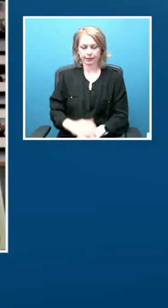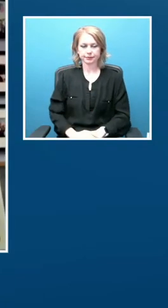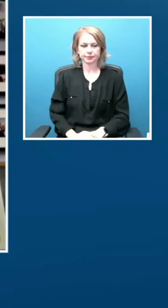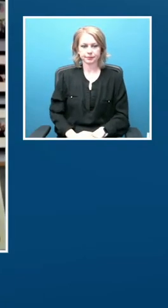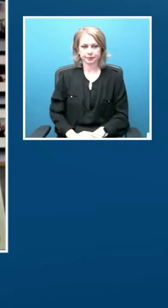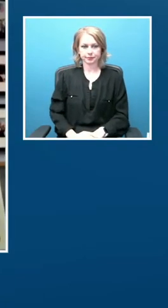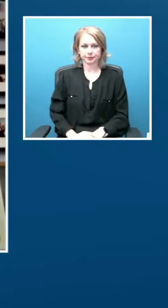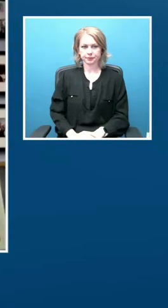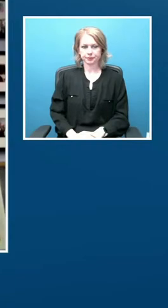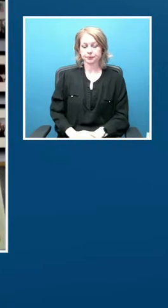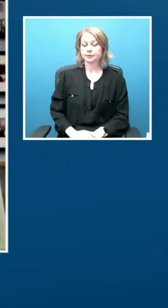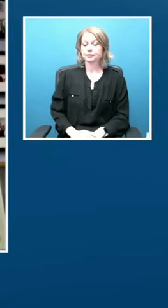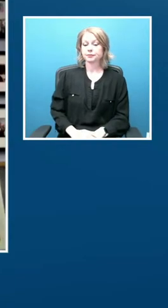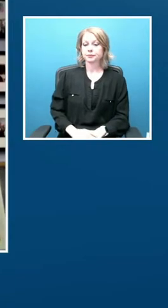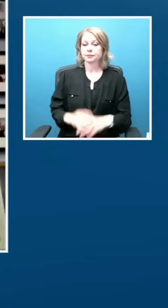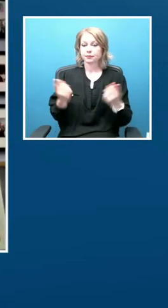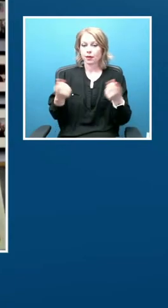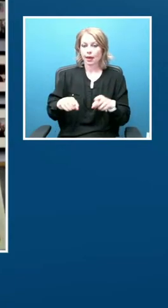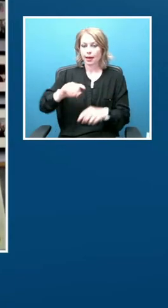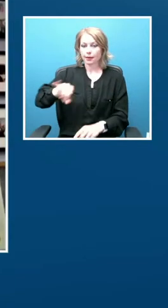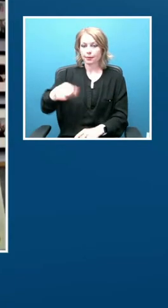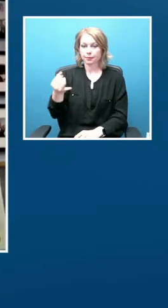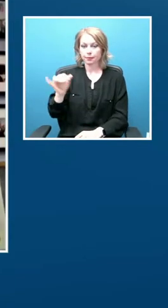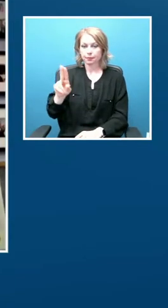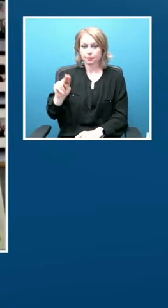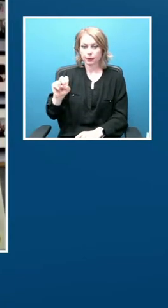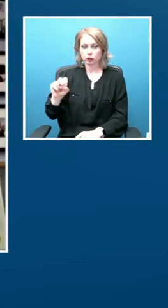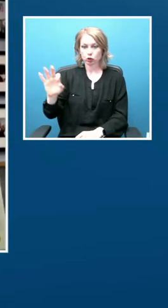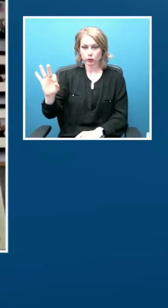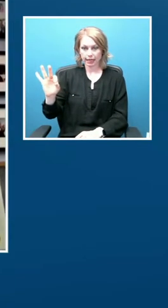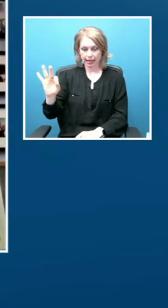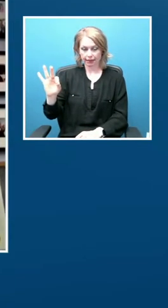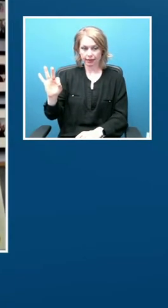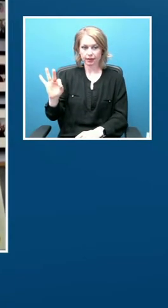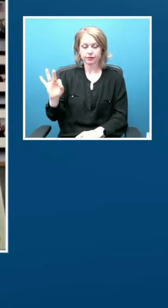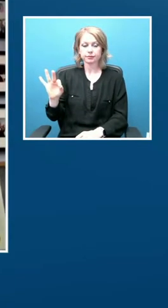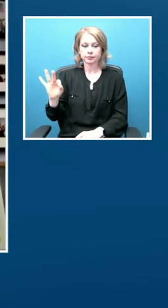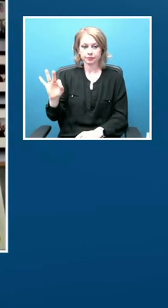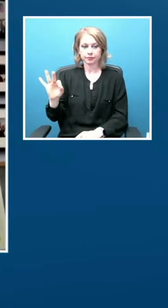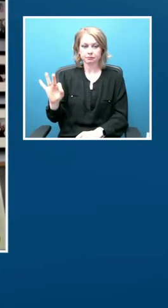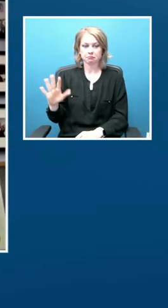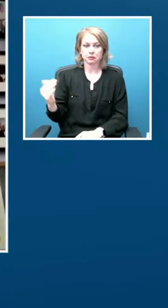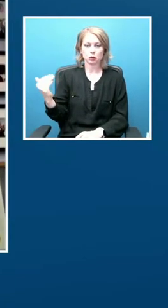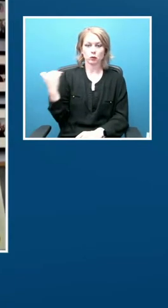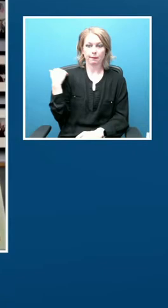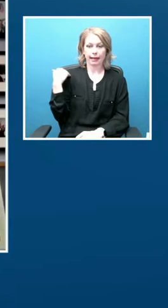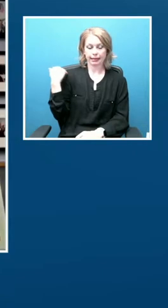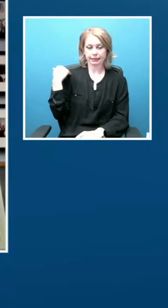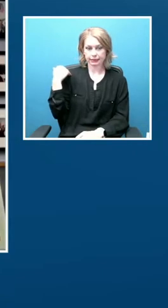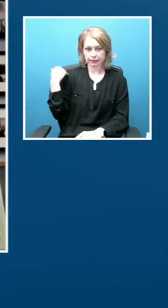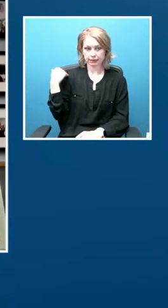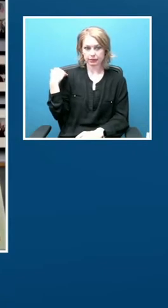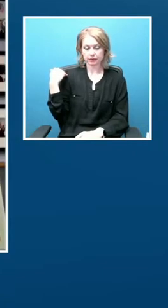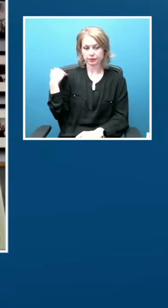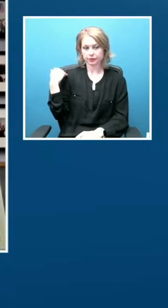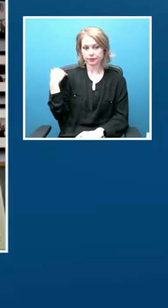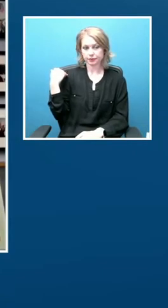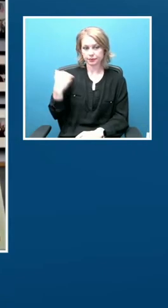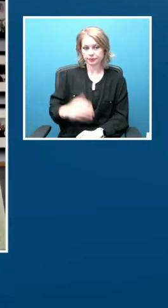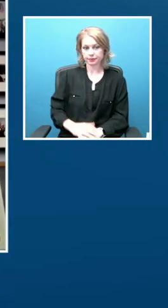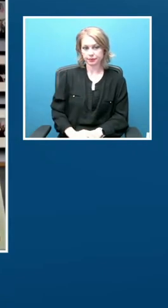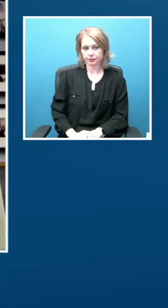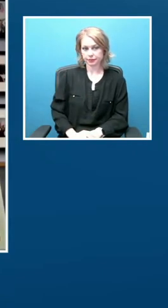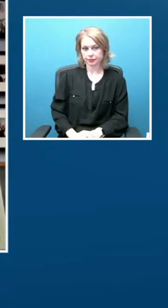On June 9th, committee members received a meeting reminder for the staff with links of a